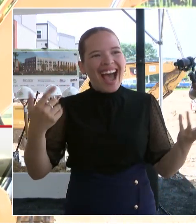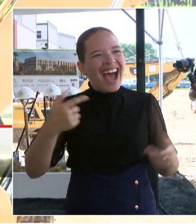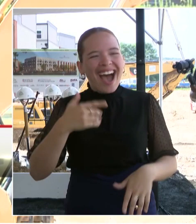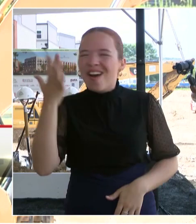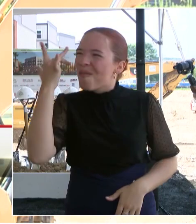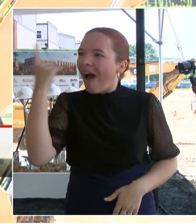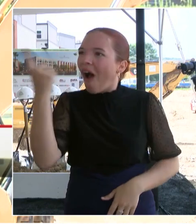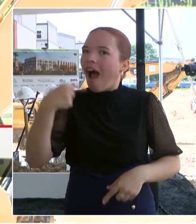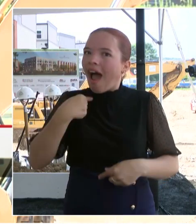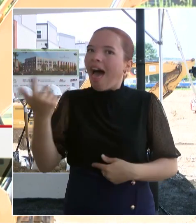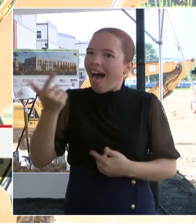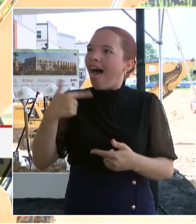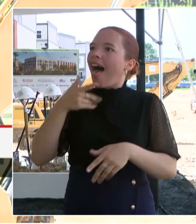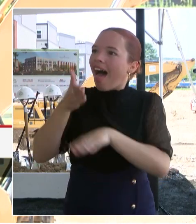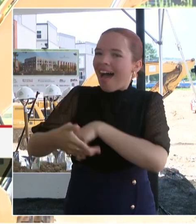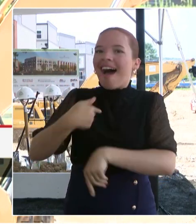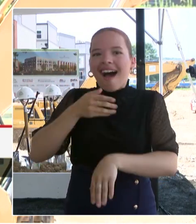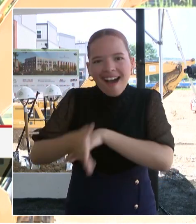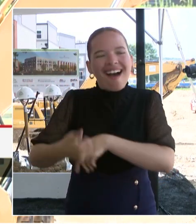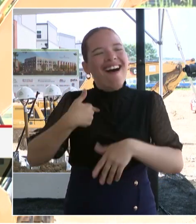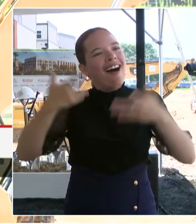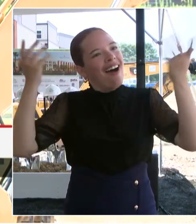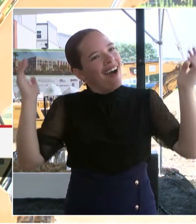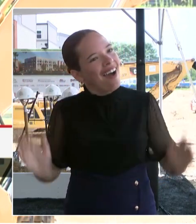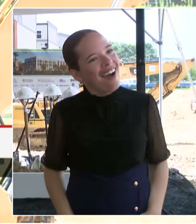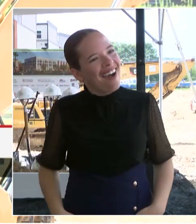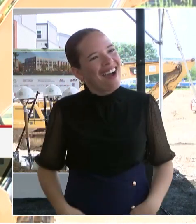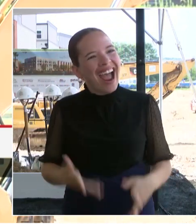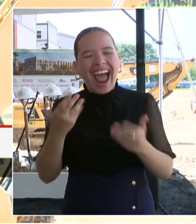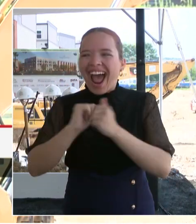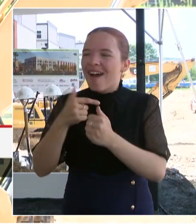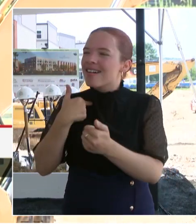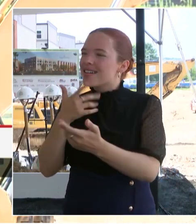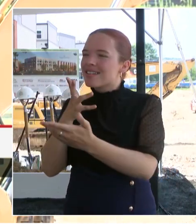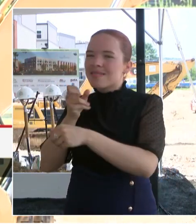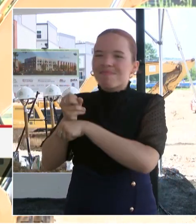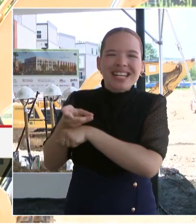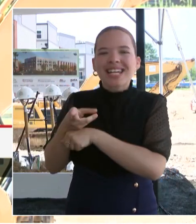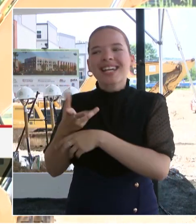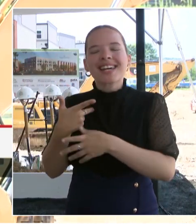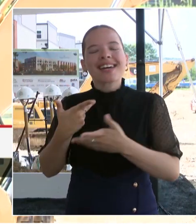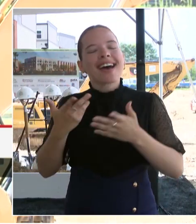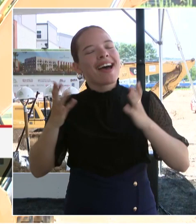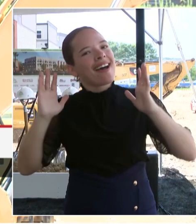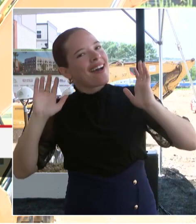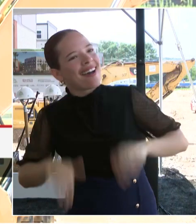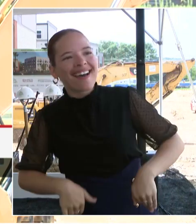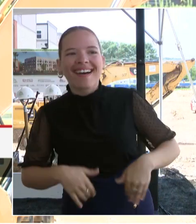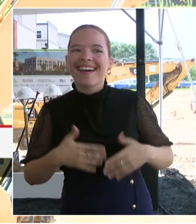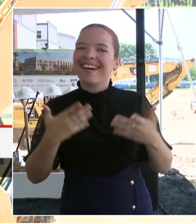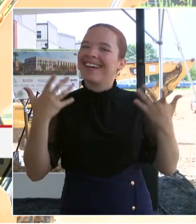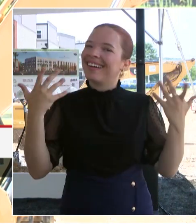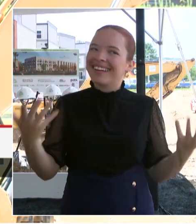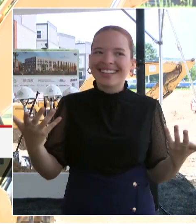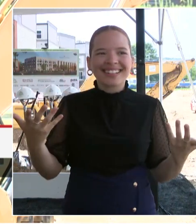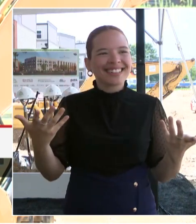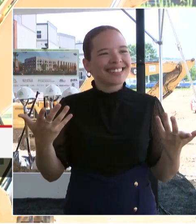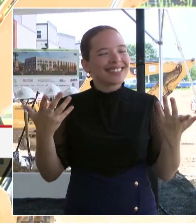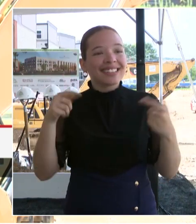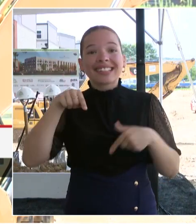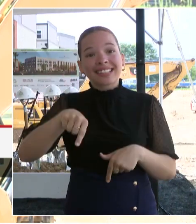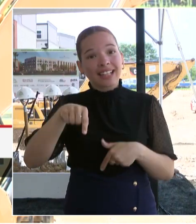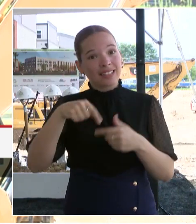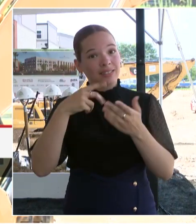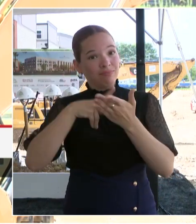But he touched on a lot of things that are very on point, not with just with this project, but with how we approach affordable housing across the